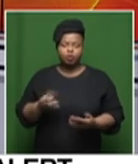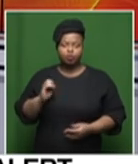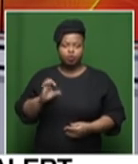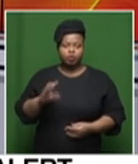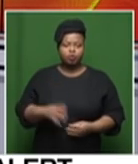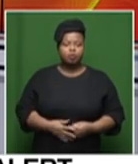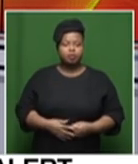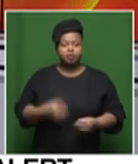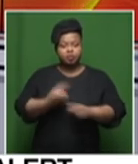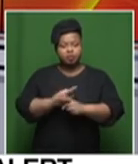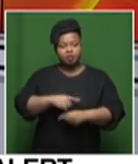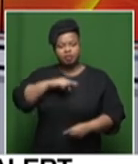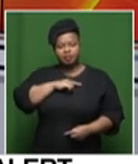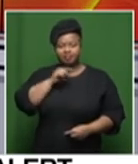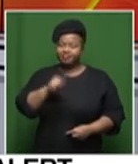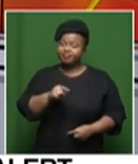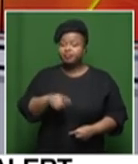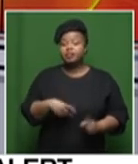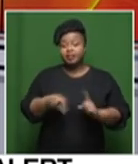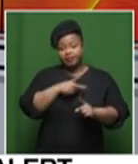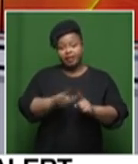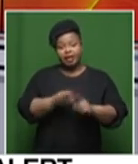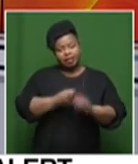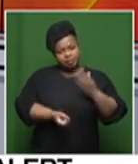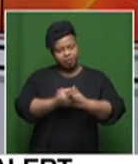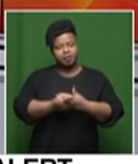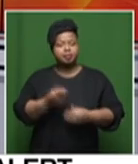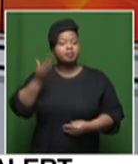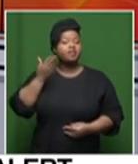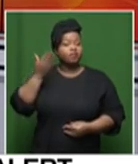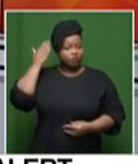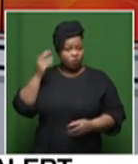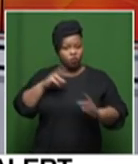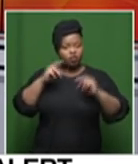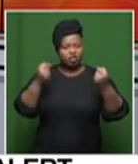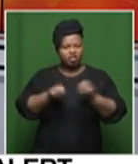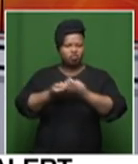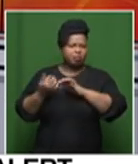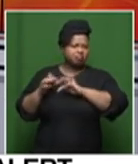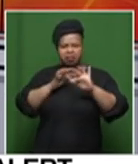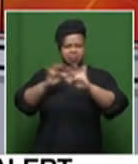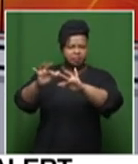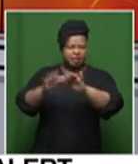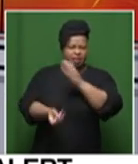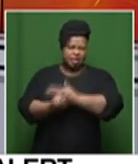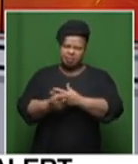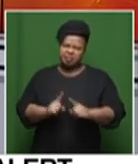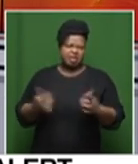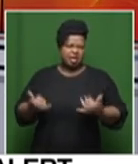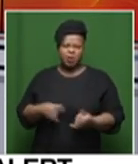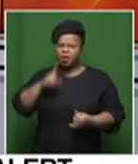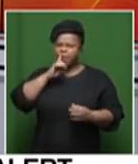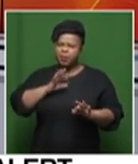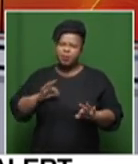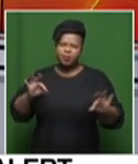streets. That was a scene of much violence from the previous national shutdown. But this time, nothing happening